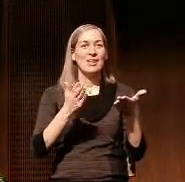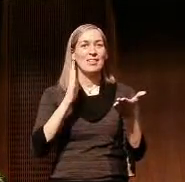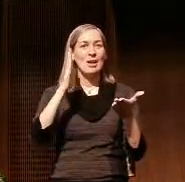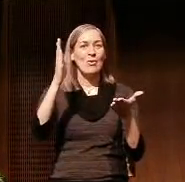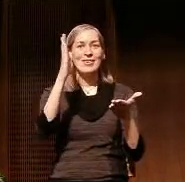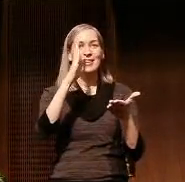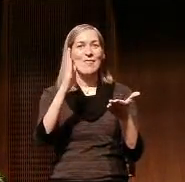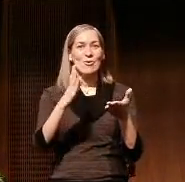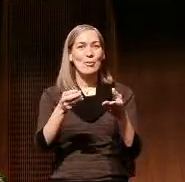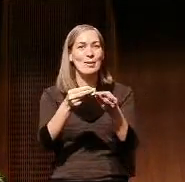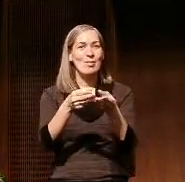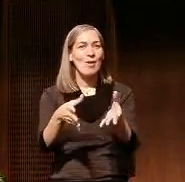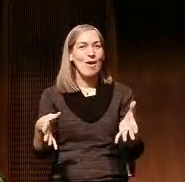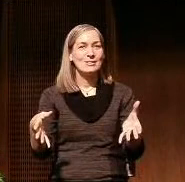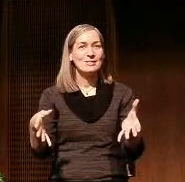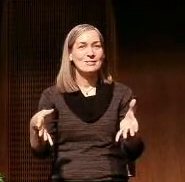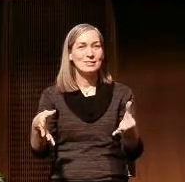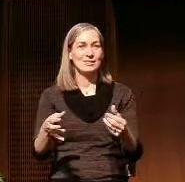lost.